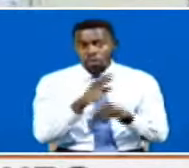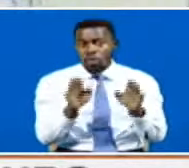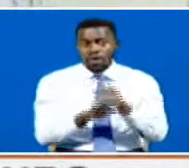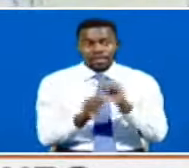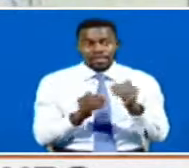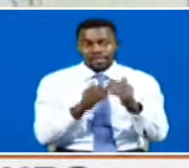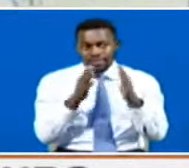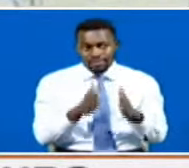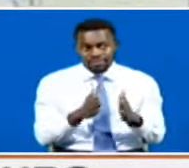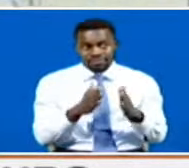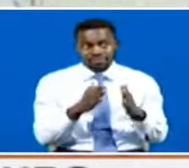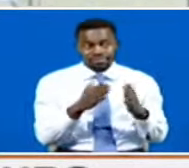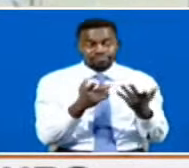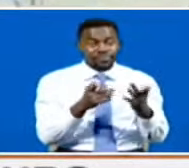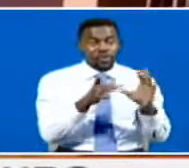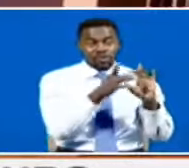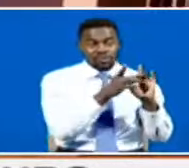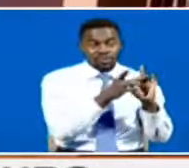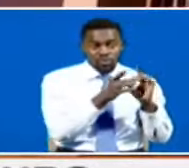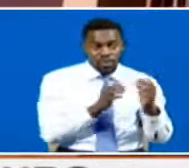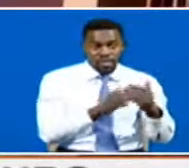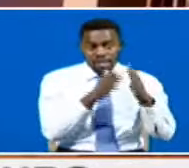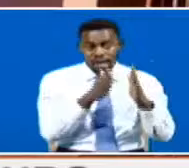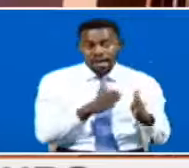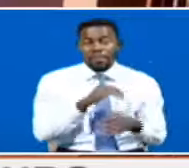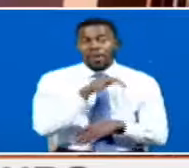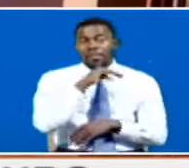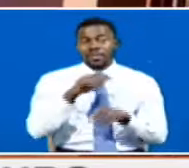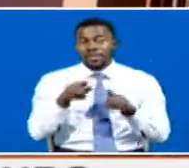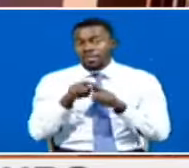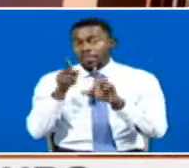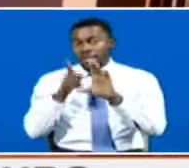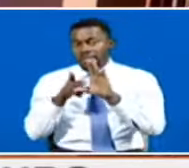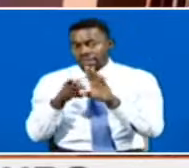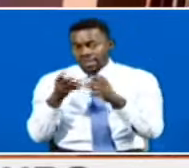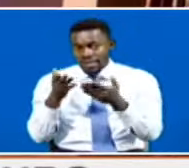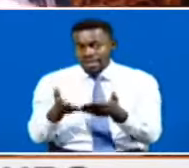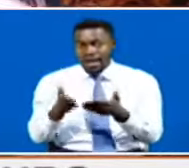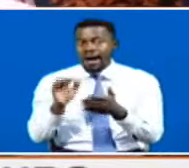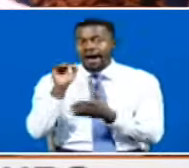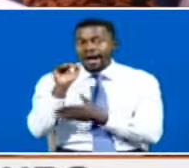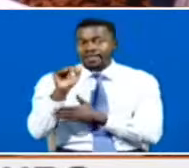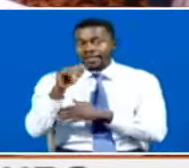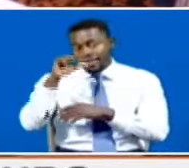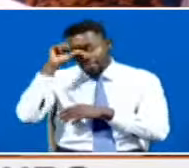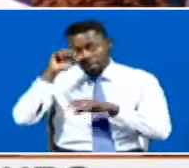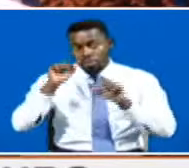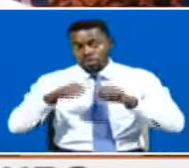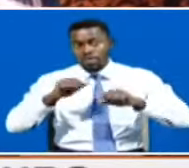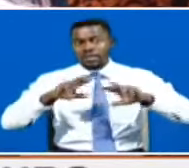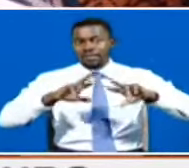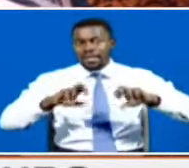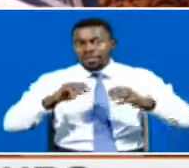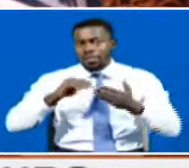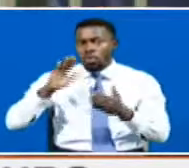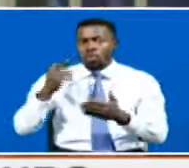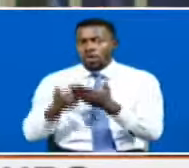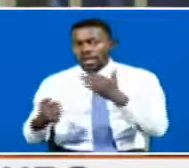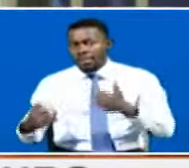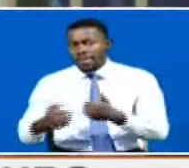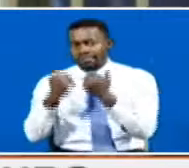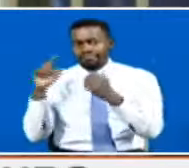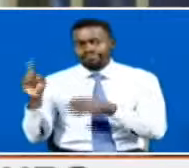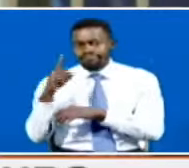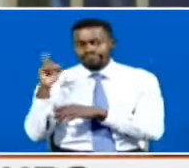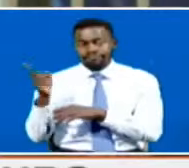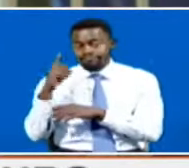of the opposition, Raila Odinga, who attended the memorial service, called for thorough investigations into the chopper crash. This on the day